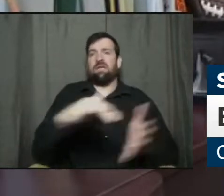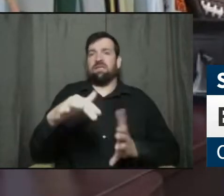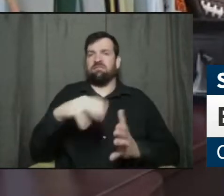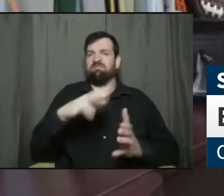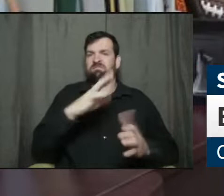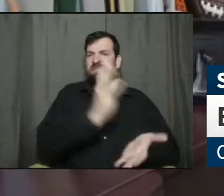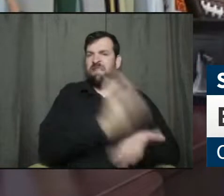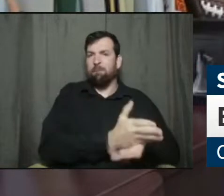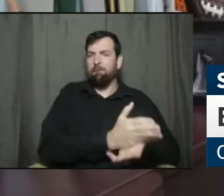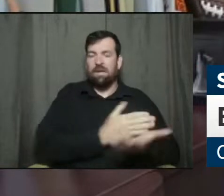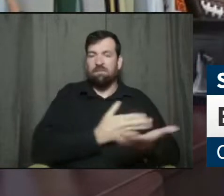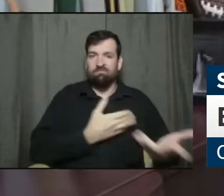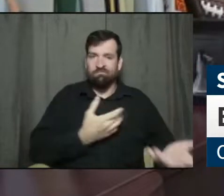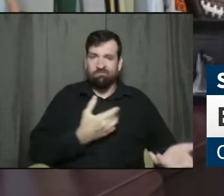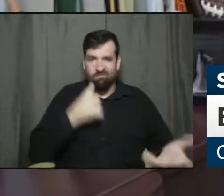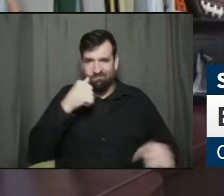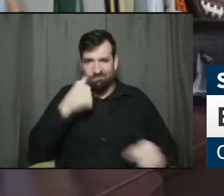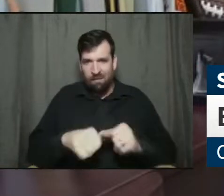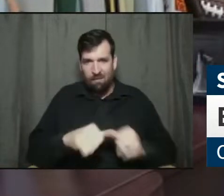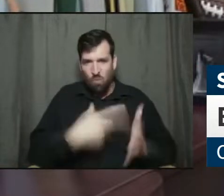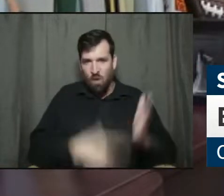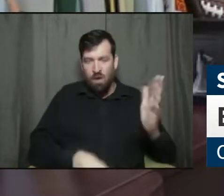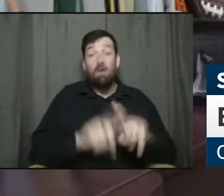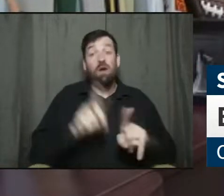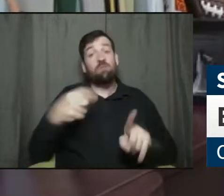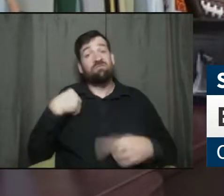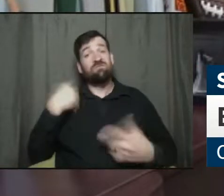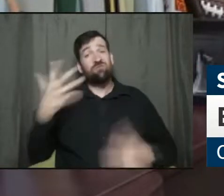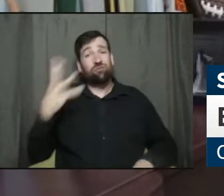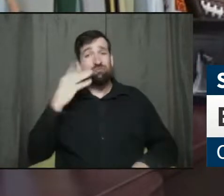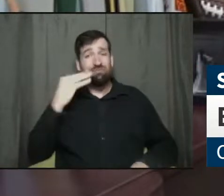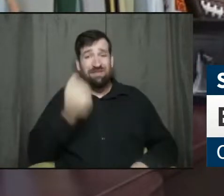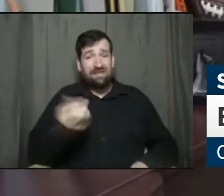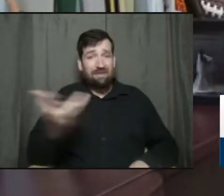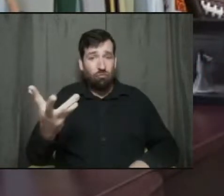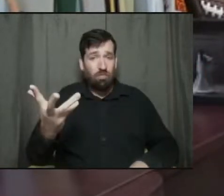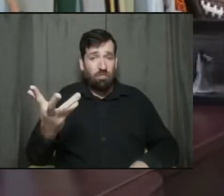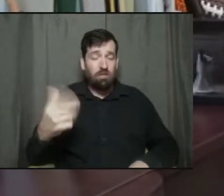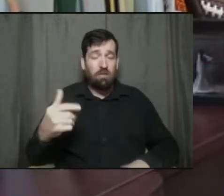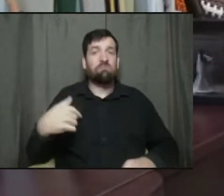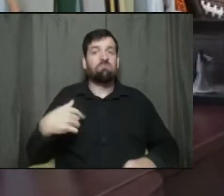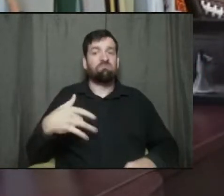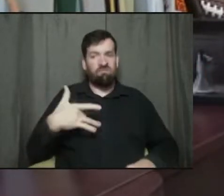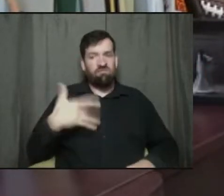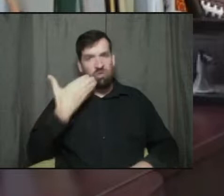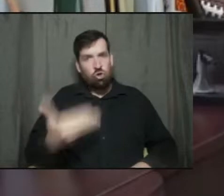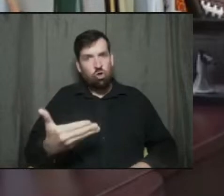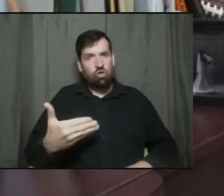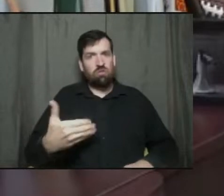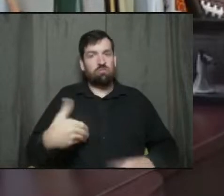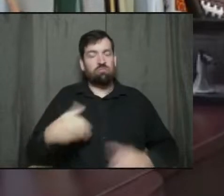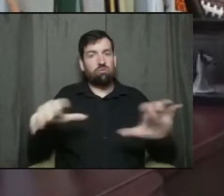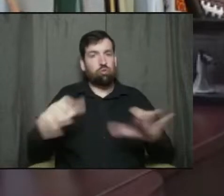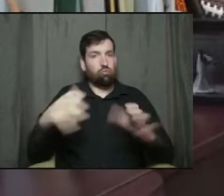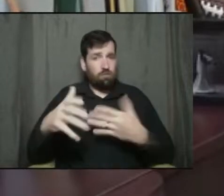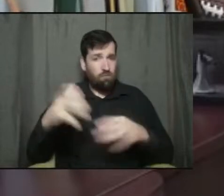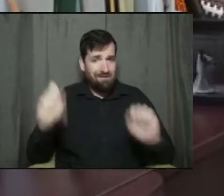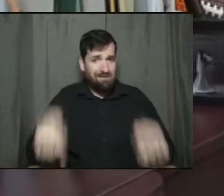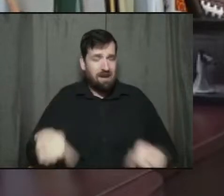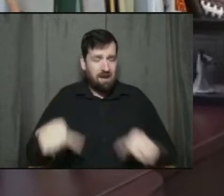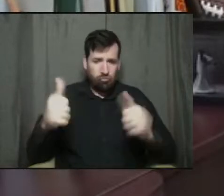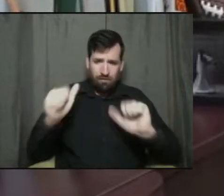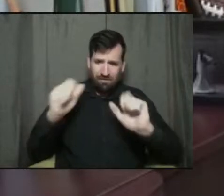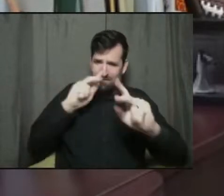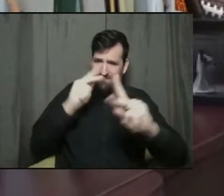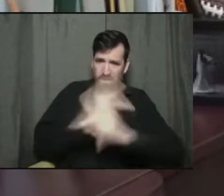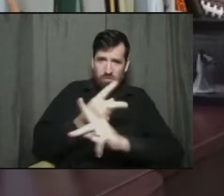what it was. But multiple, because I've thought, hey, you know, I feel good. I'll do whatever I can to help out, to figure out how to